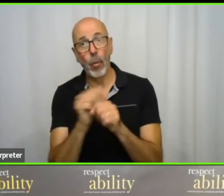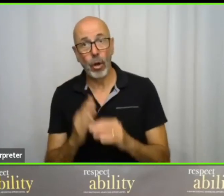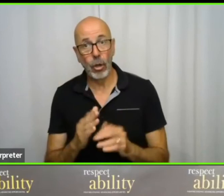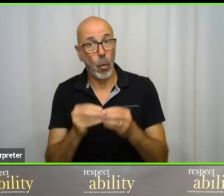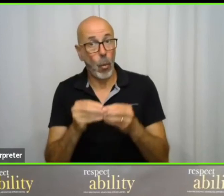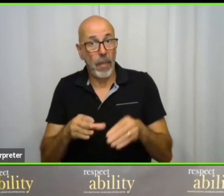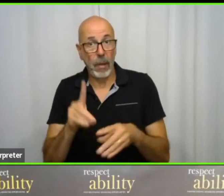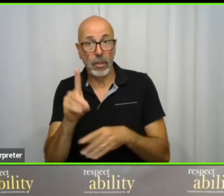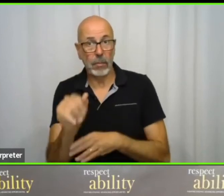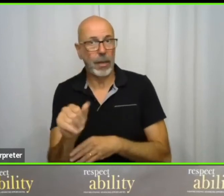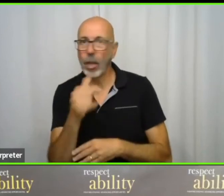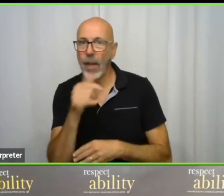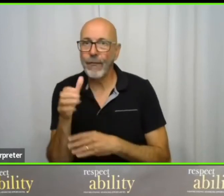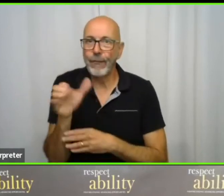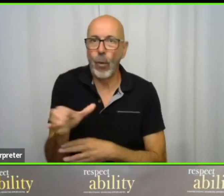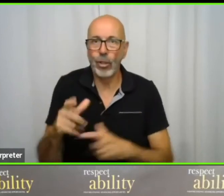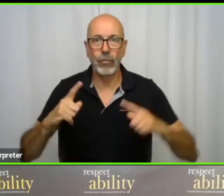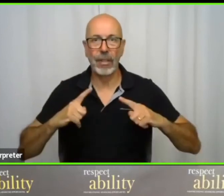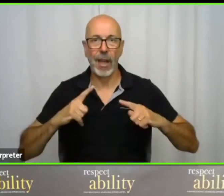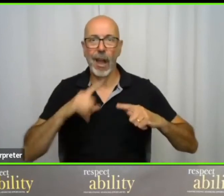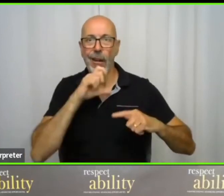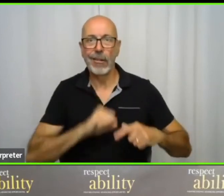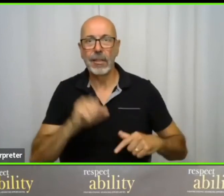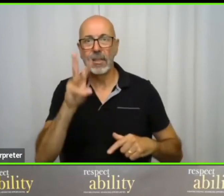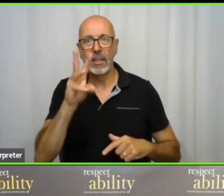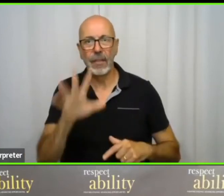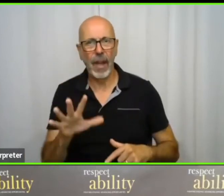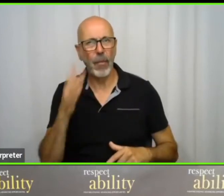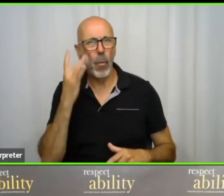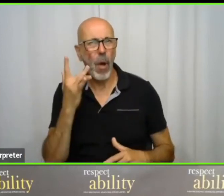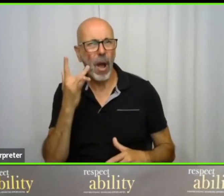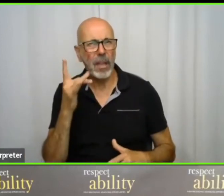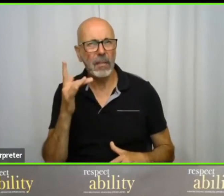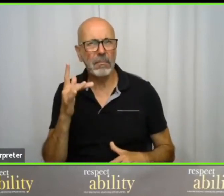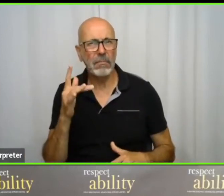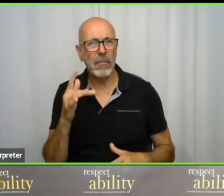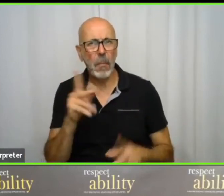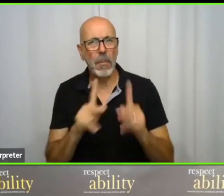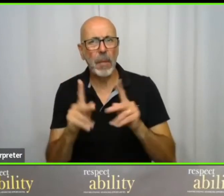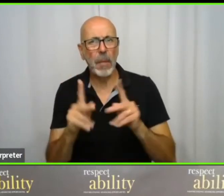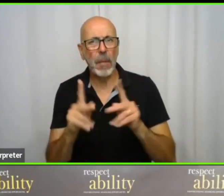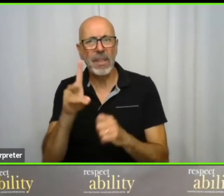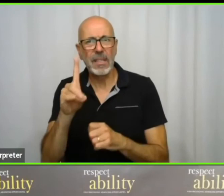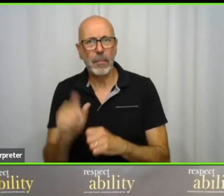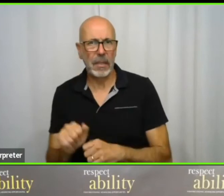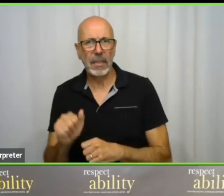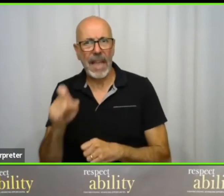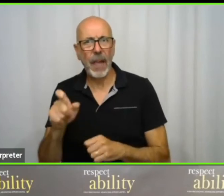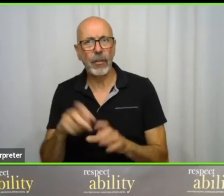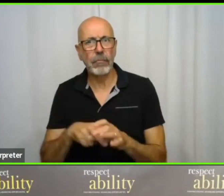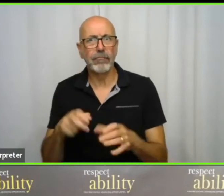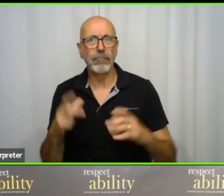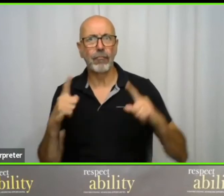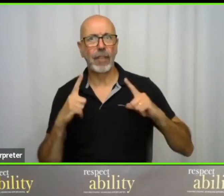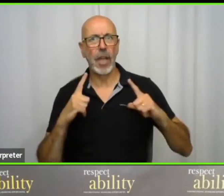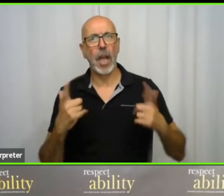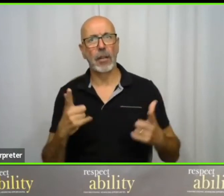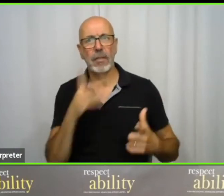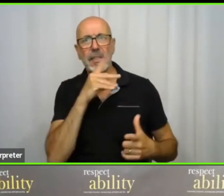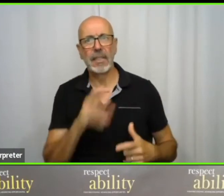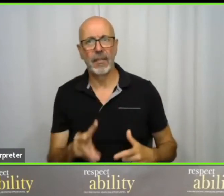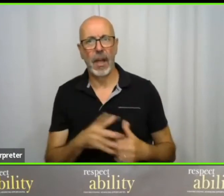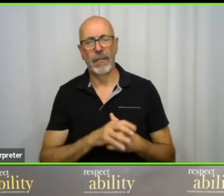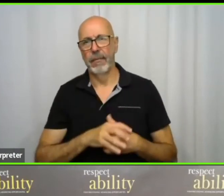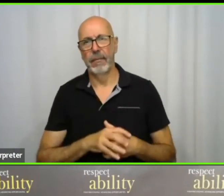not forced to retire at 65. Why should workers with disabilities? I'm a big believer that should be changed in every single state across the